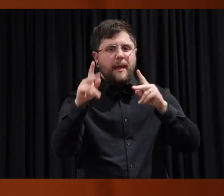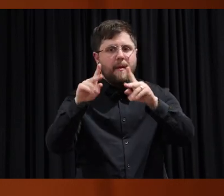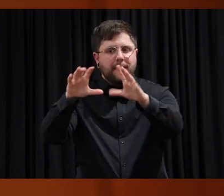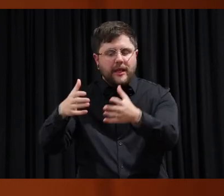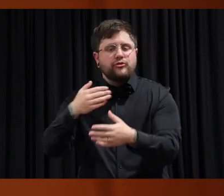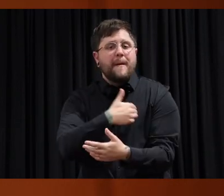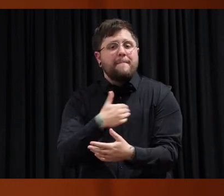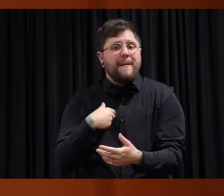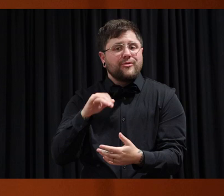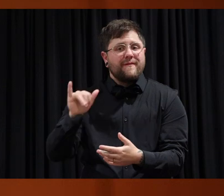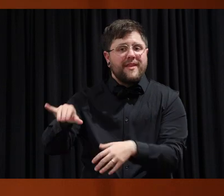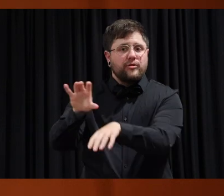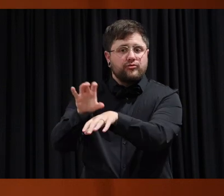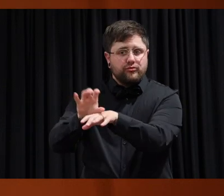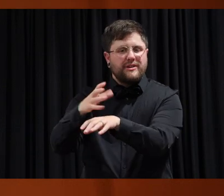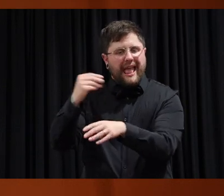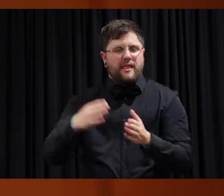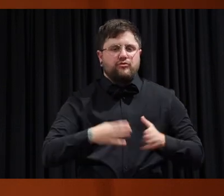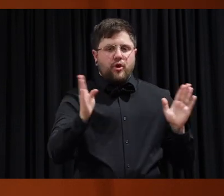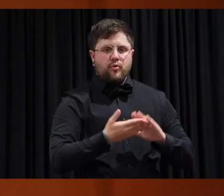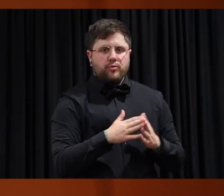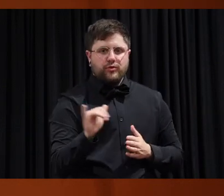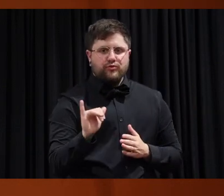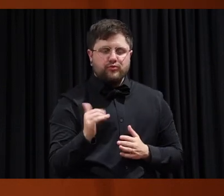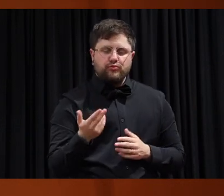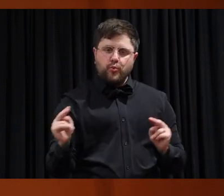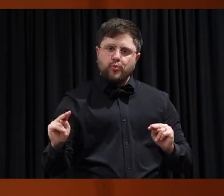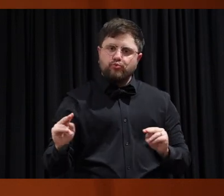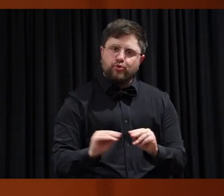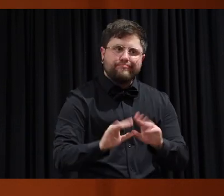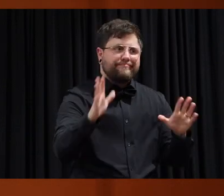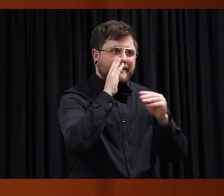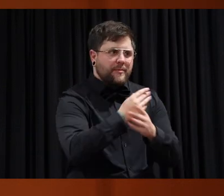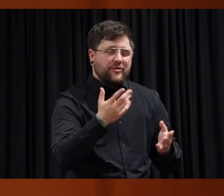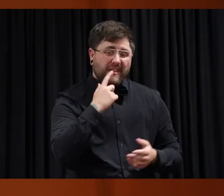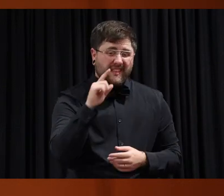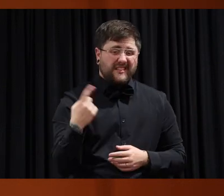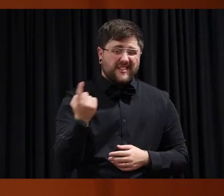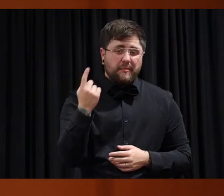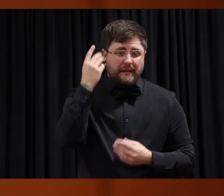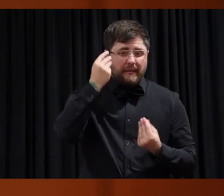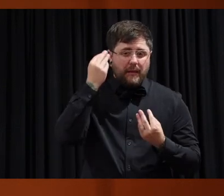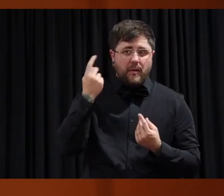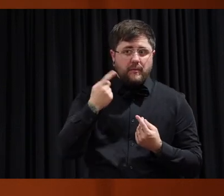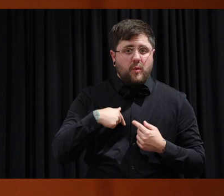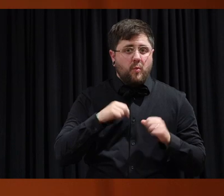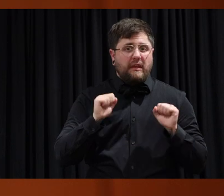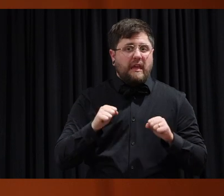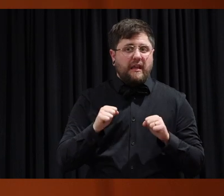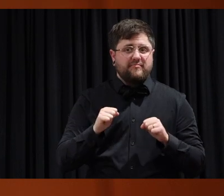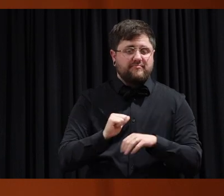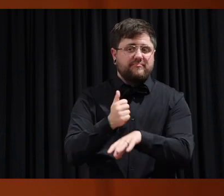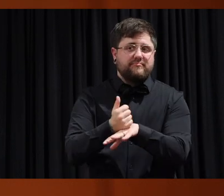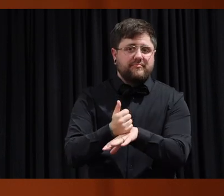members of that church as well as the general community. That's something to think about and build on, perhaps, and add to